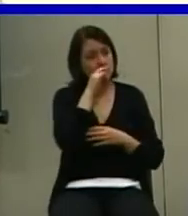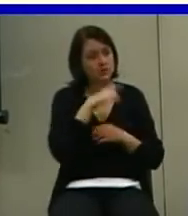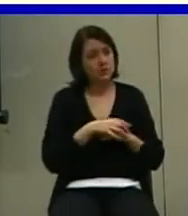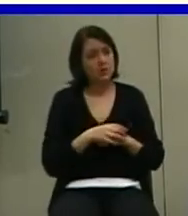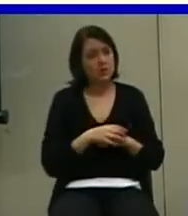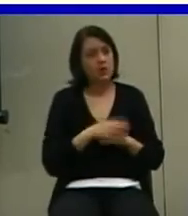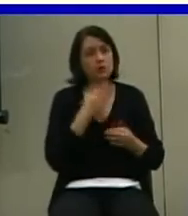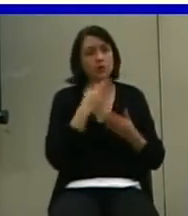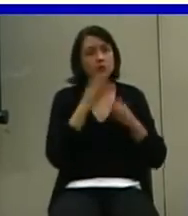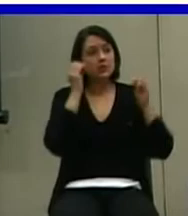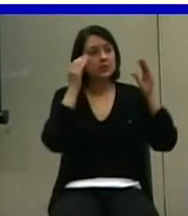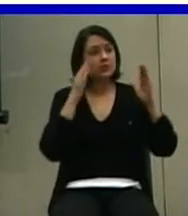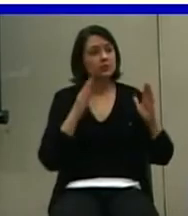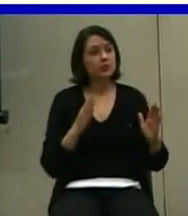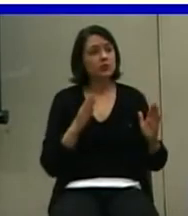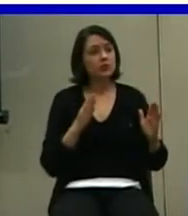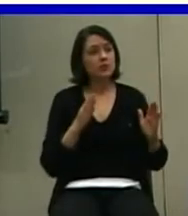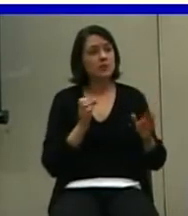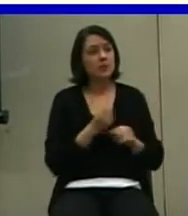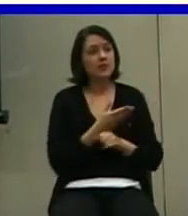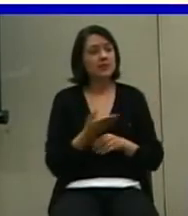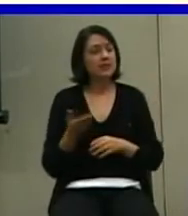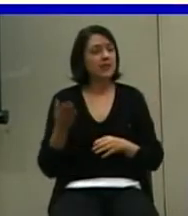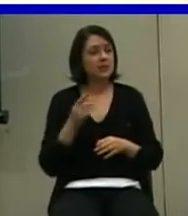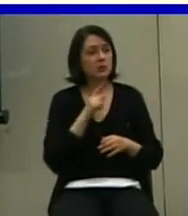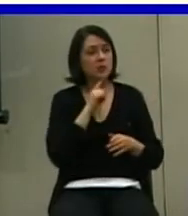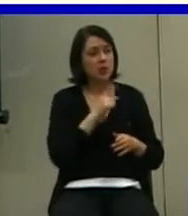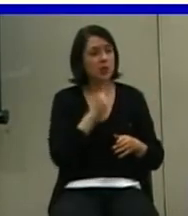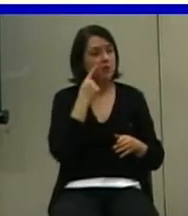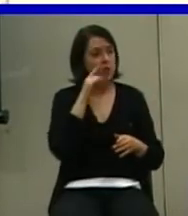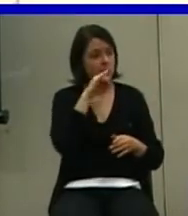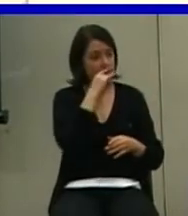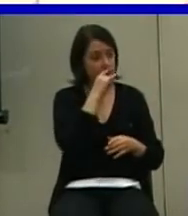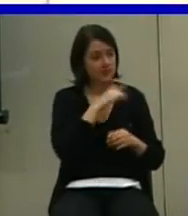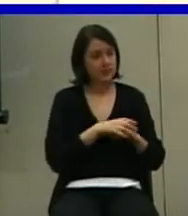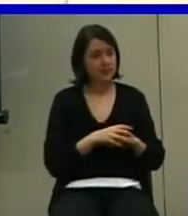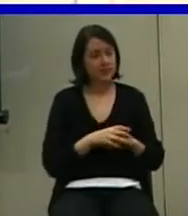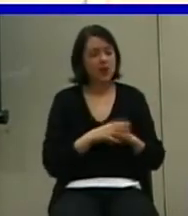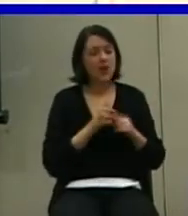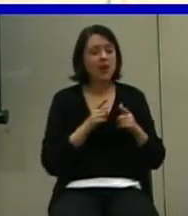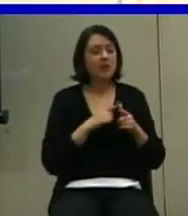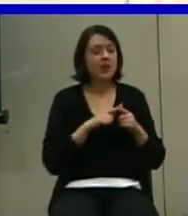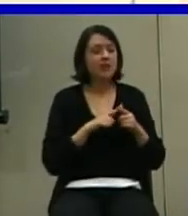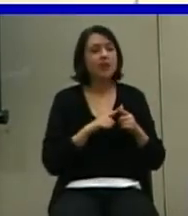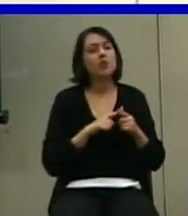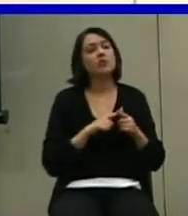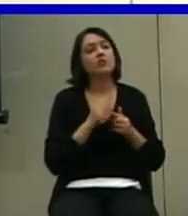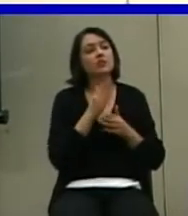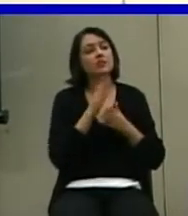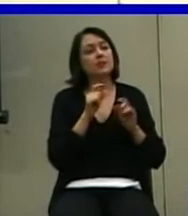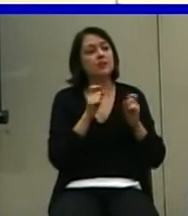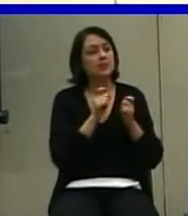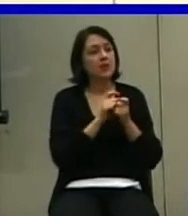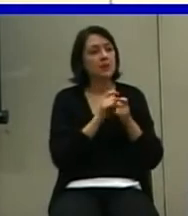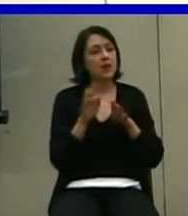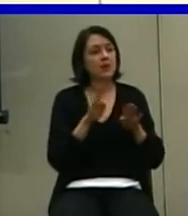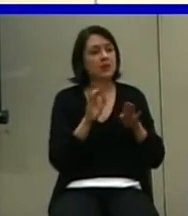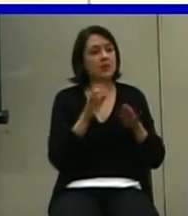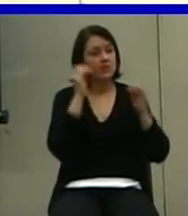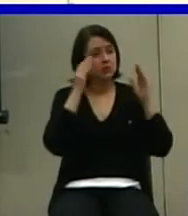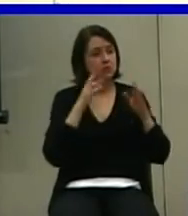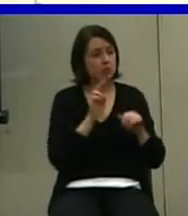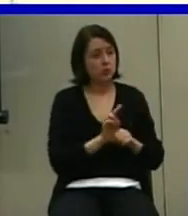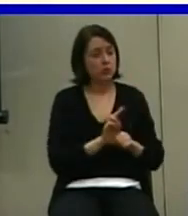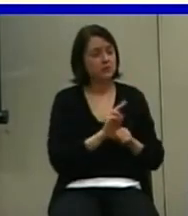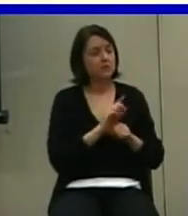So good teachers make these things real for the kids. Then there are a set of behaviors that the teachers